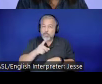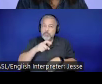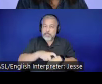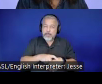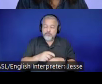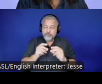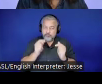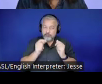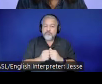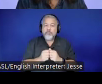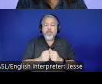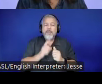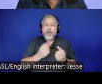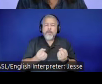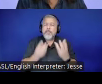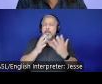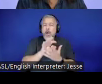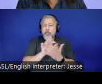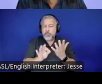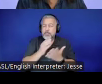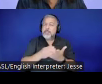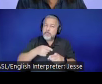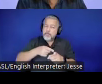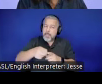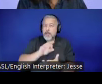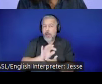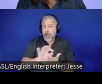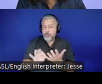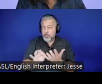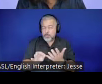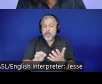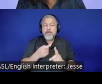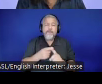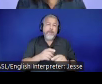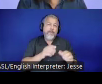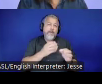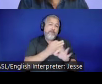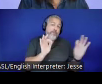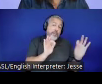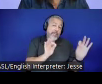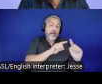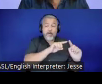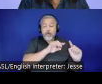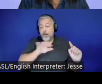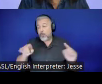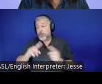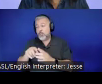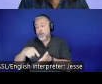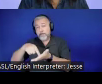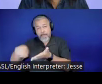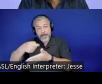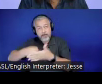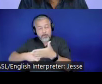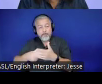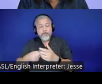There's a lot of options. Some of the main ones are, they go from free to paid on here. So we